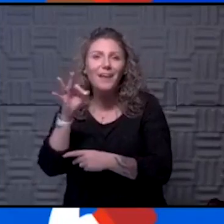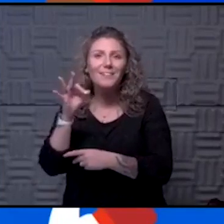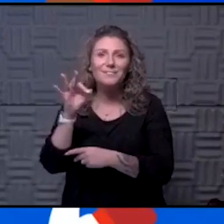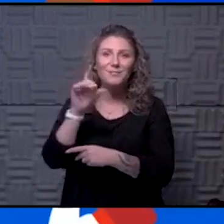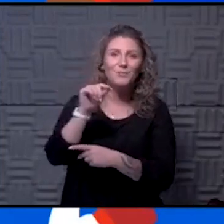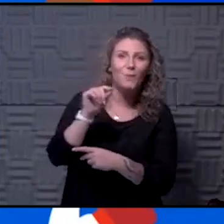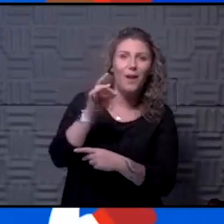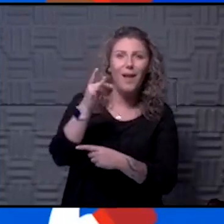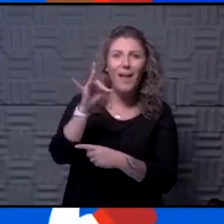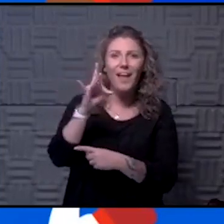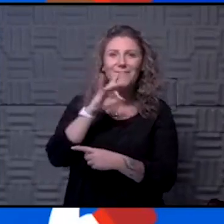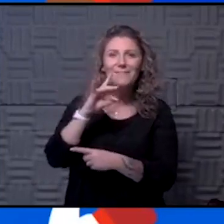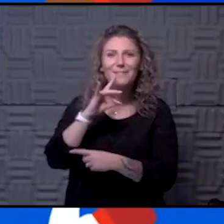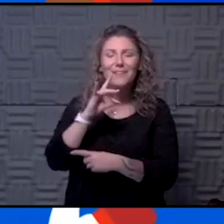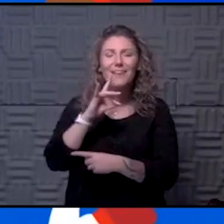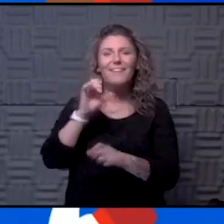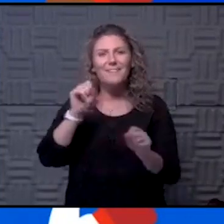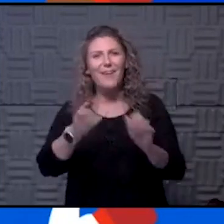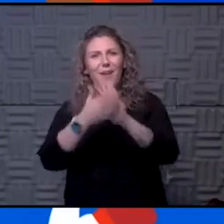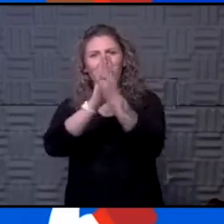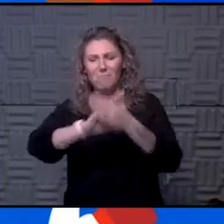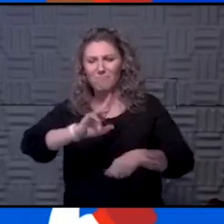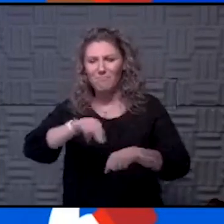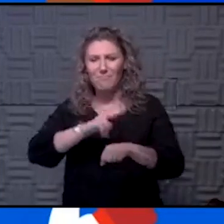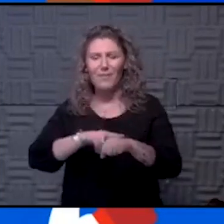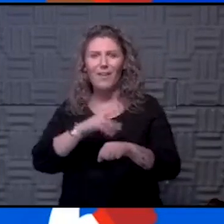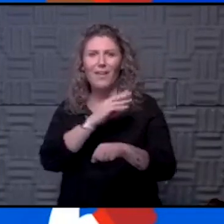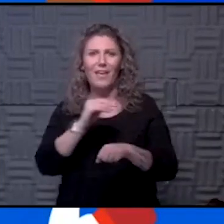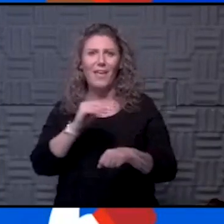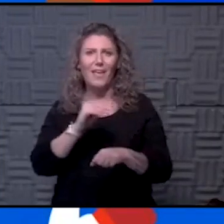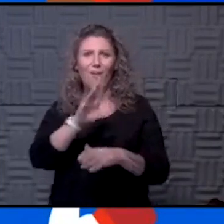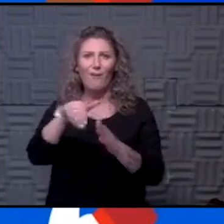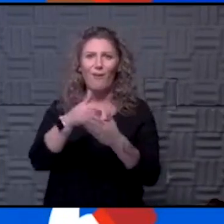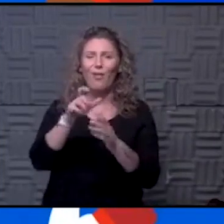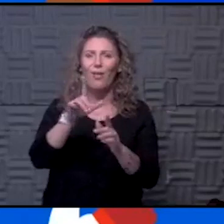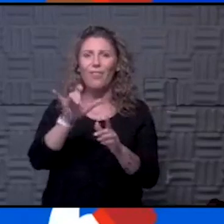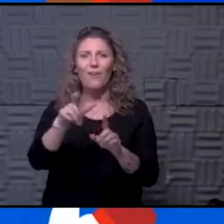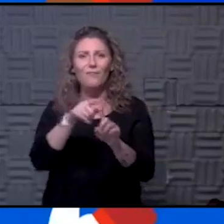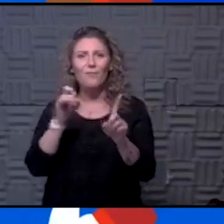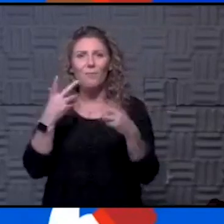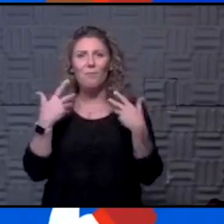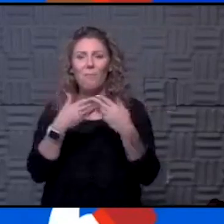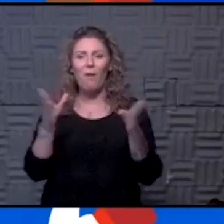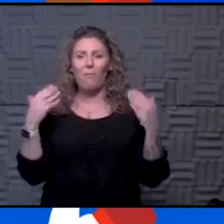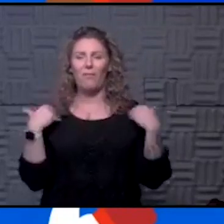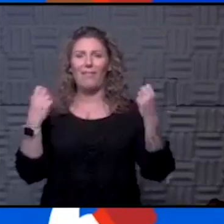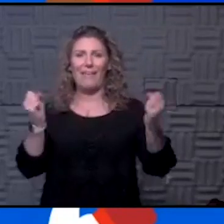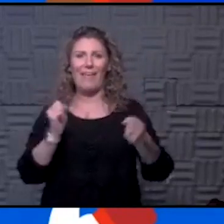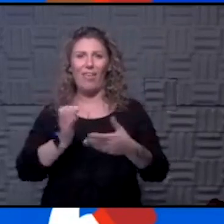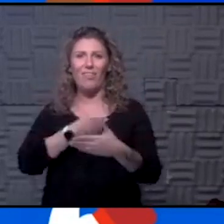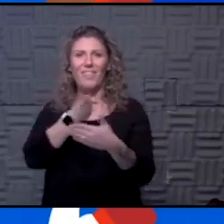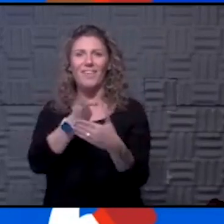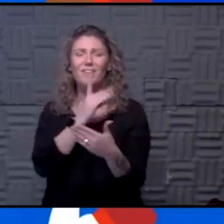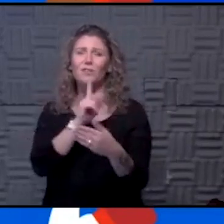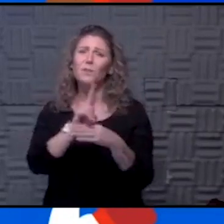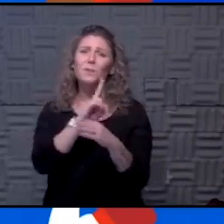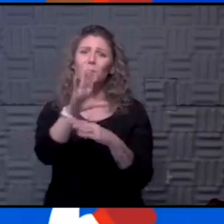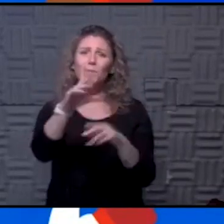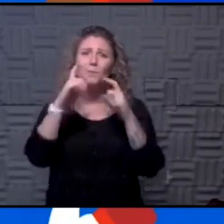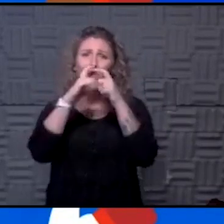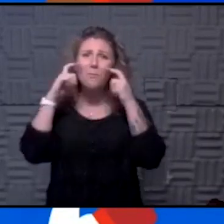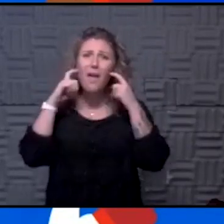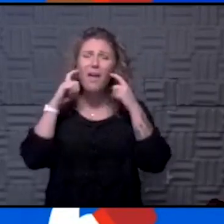to take all of those non-pharmaceutical public health interventions, wear your mask, avoid